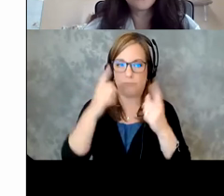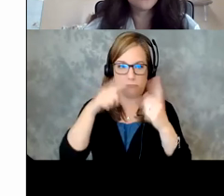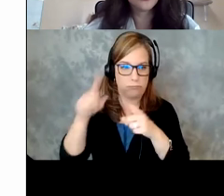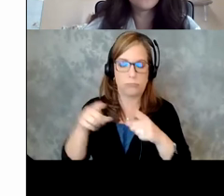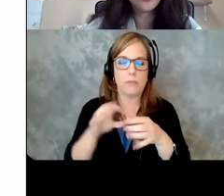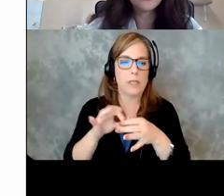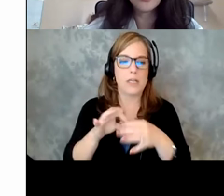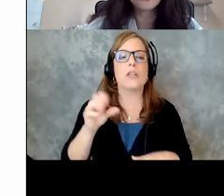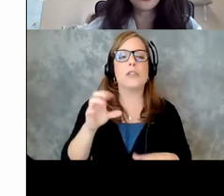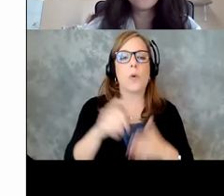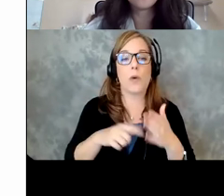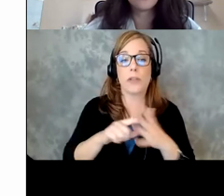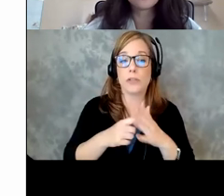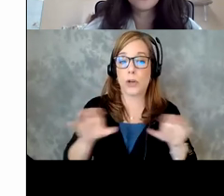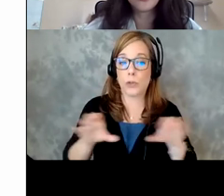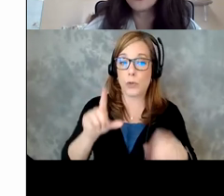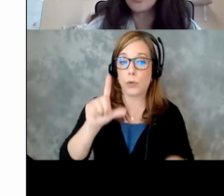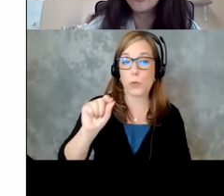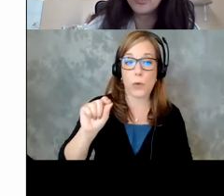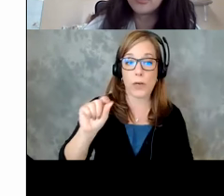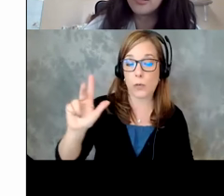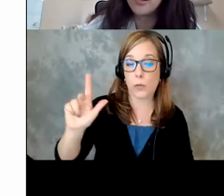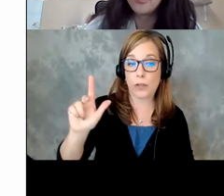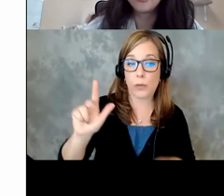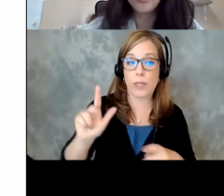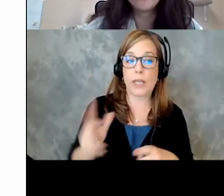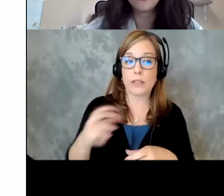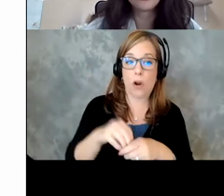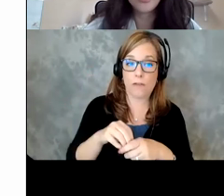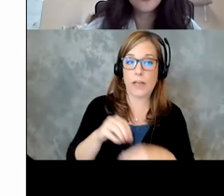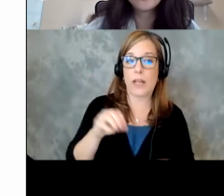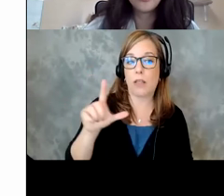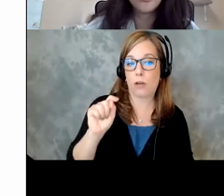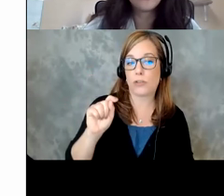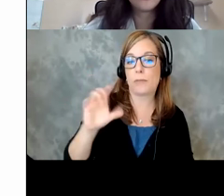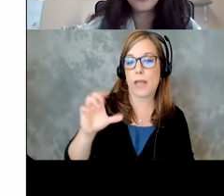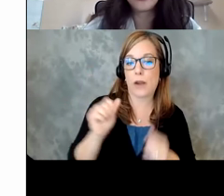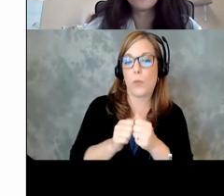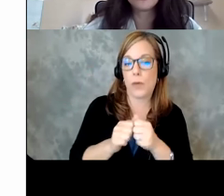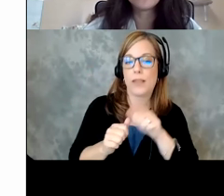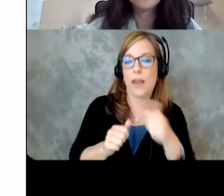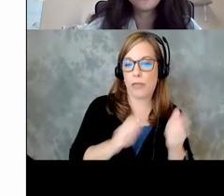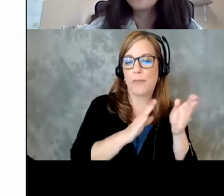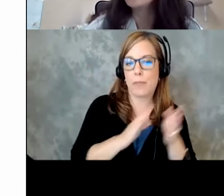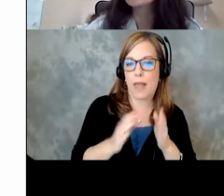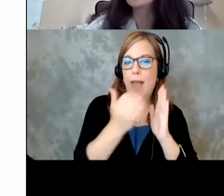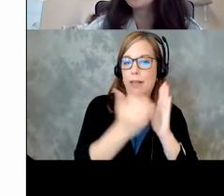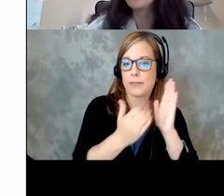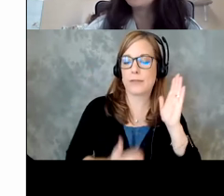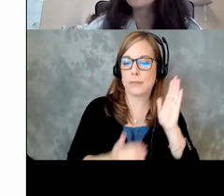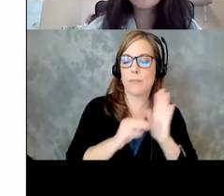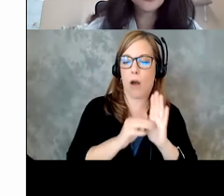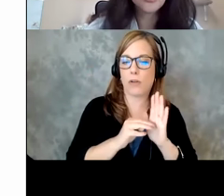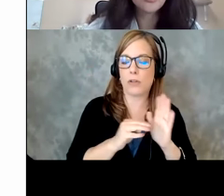starting January 1, 2023, is really carving in long-term care to all of the other plan model types in the remaining counties.